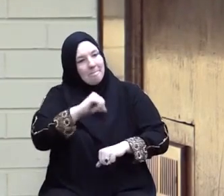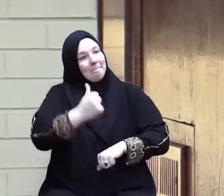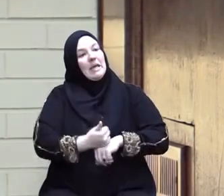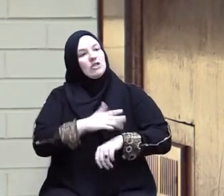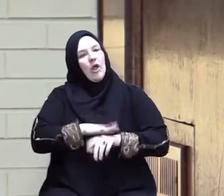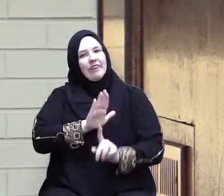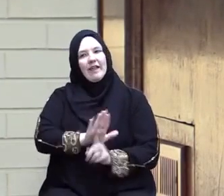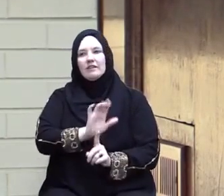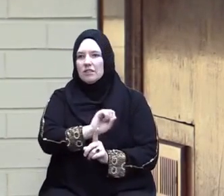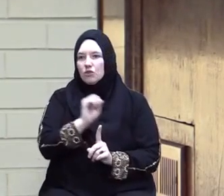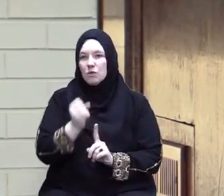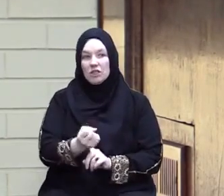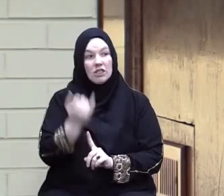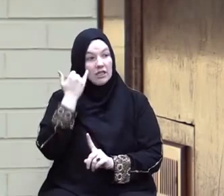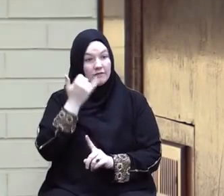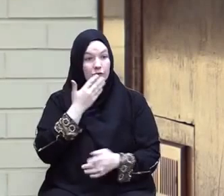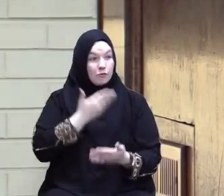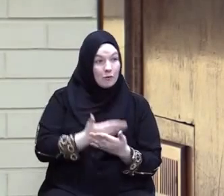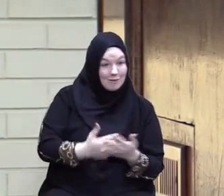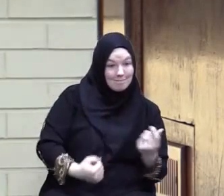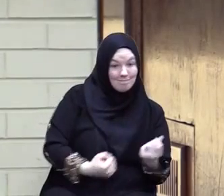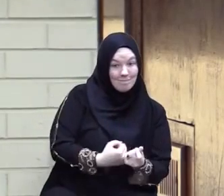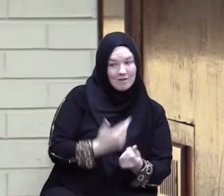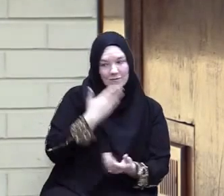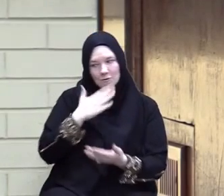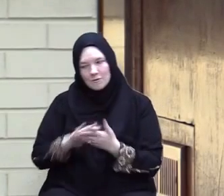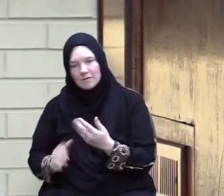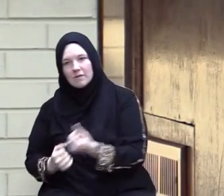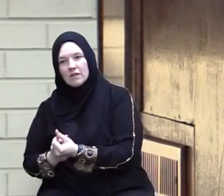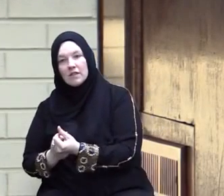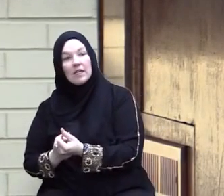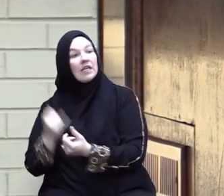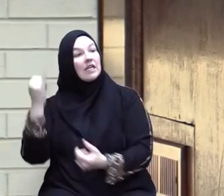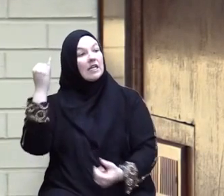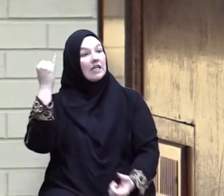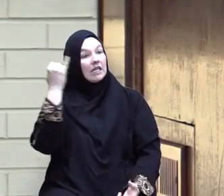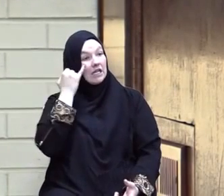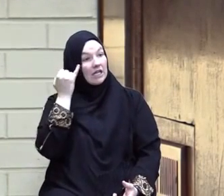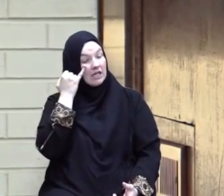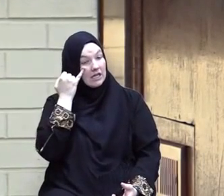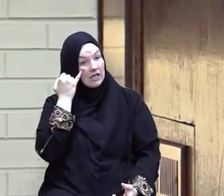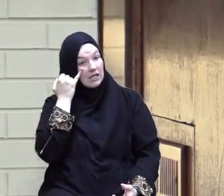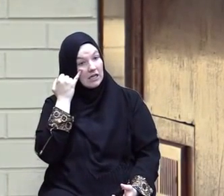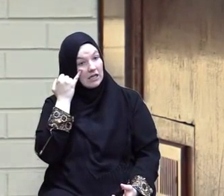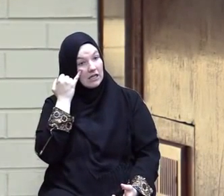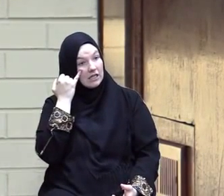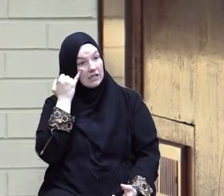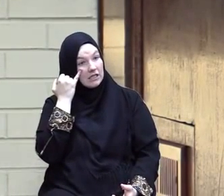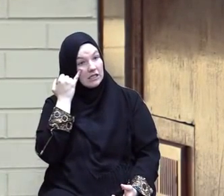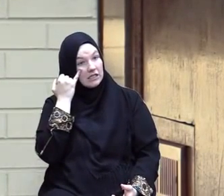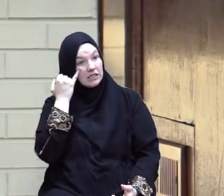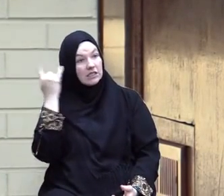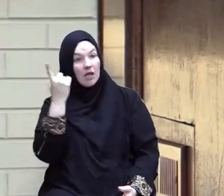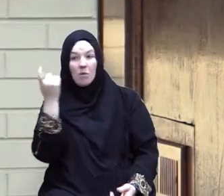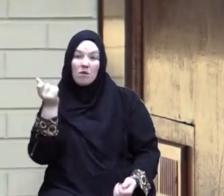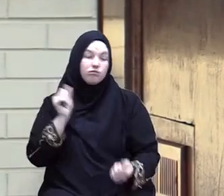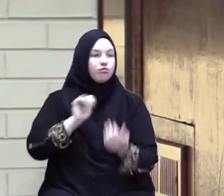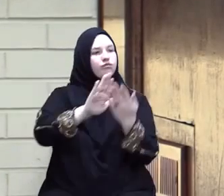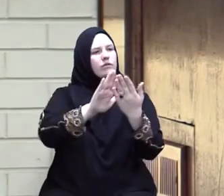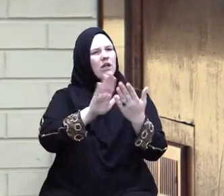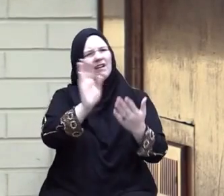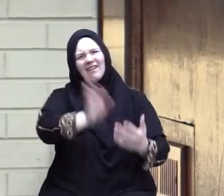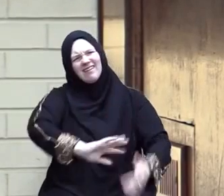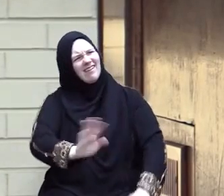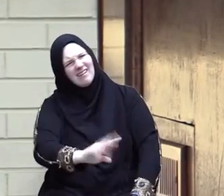conditions and the situation. And when and if they are told, do not spread corruption and mischief, do